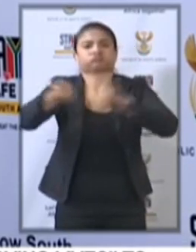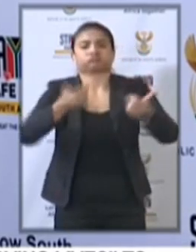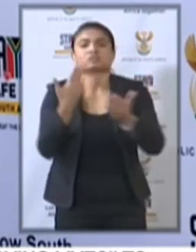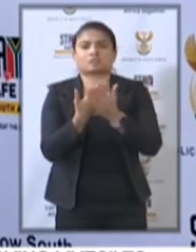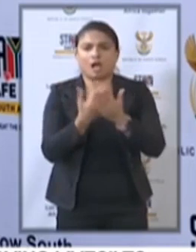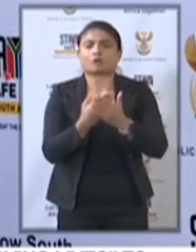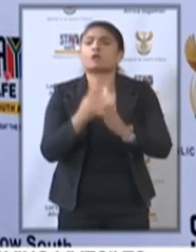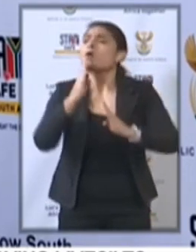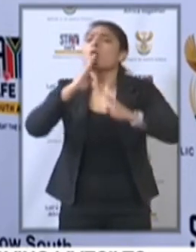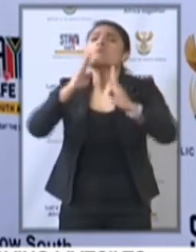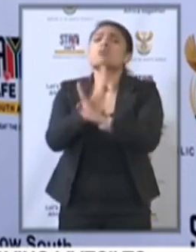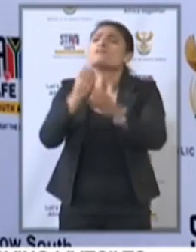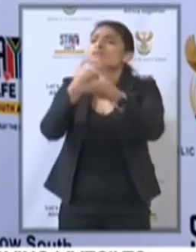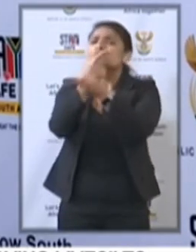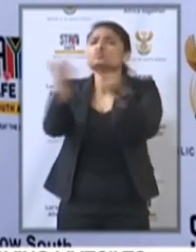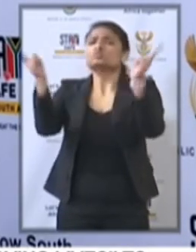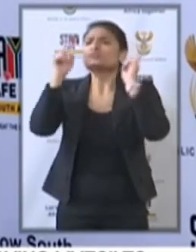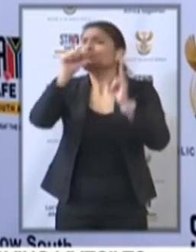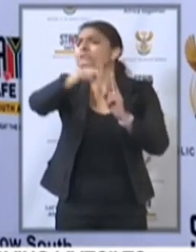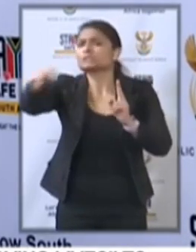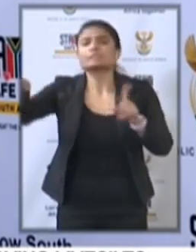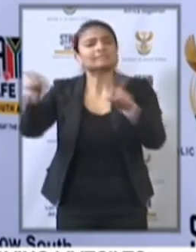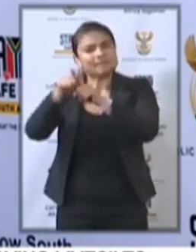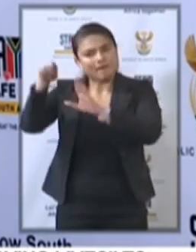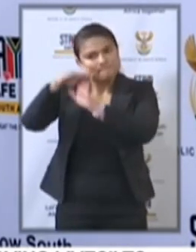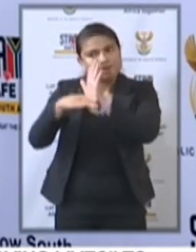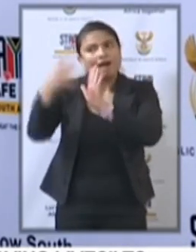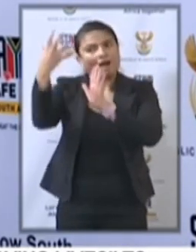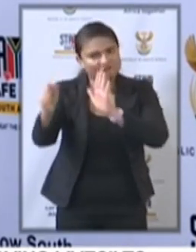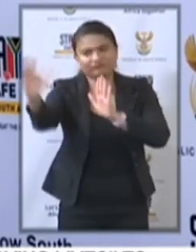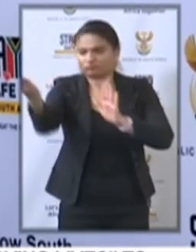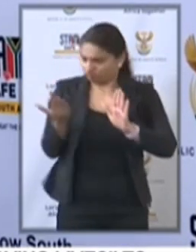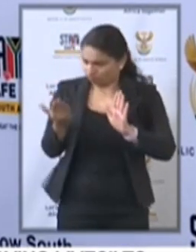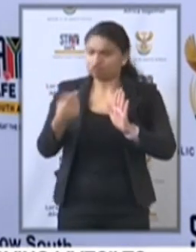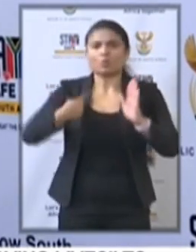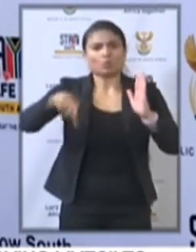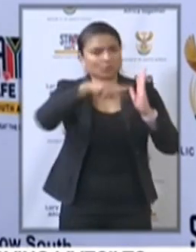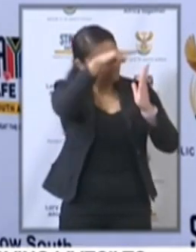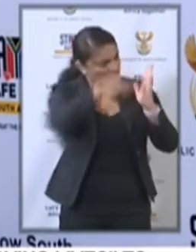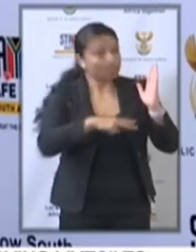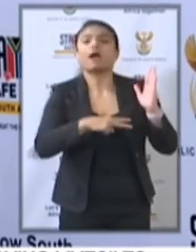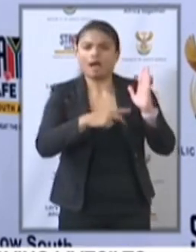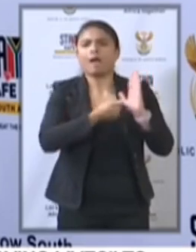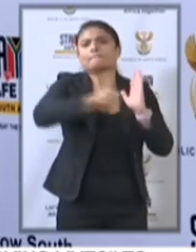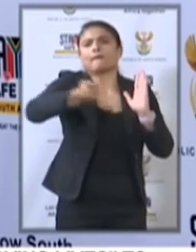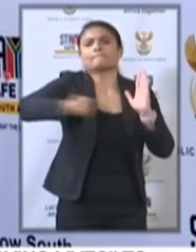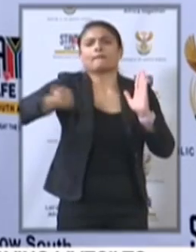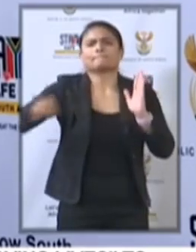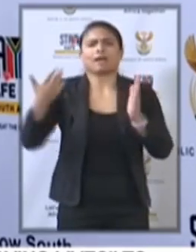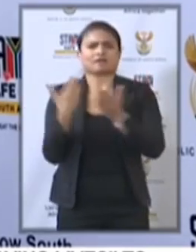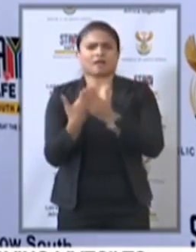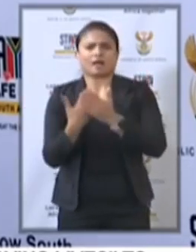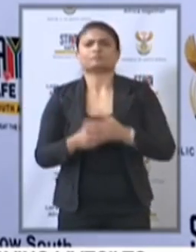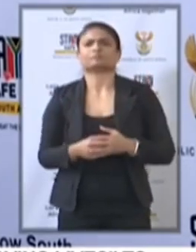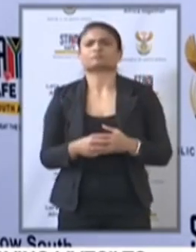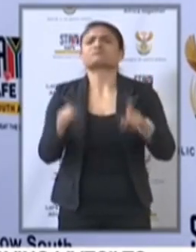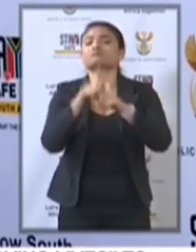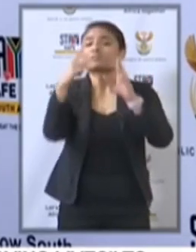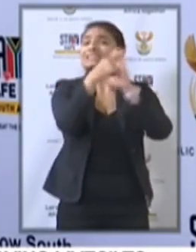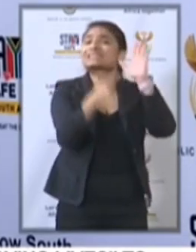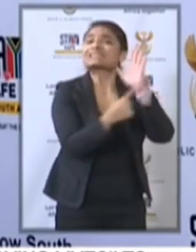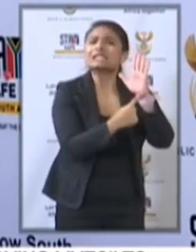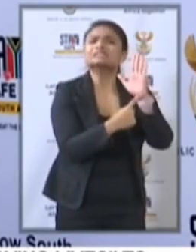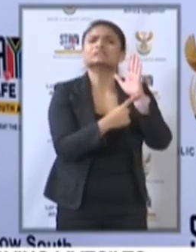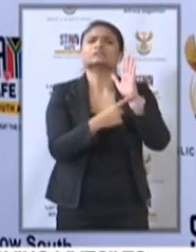provided plans in this regard. All our universities have provided the dates for the planned return of students, and we